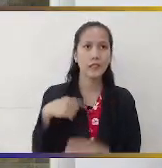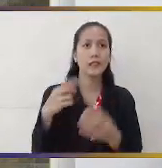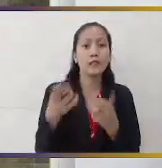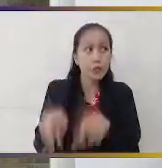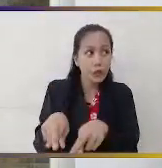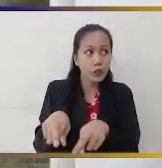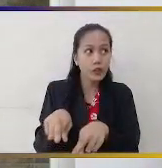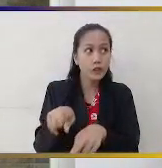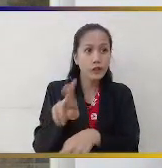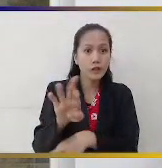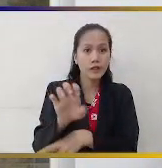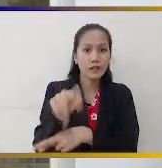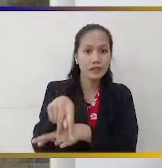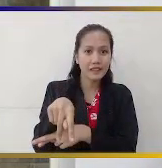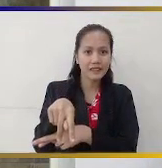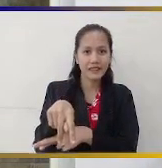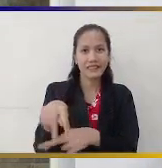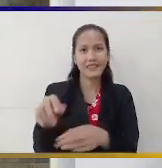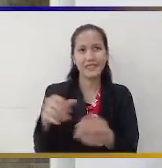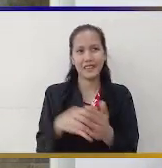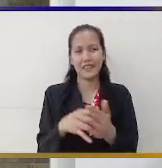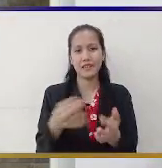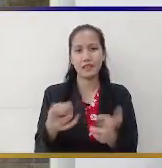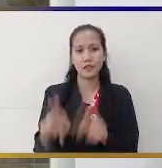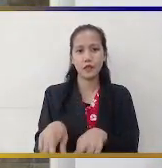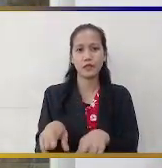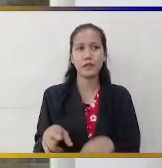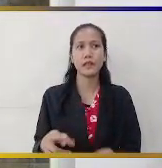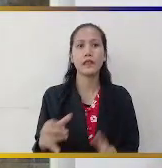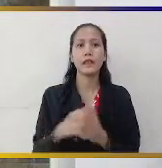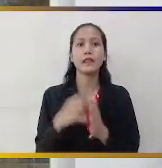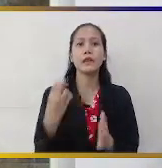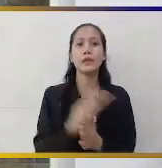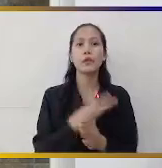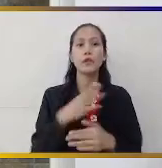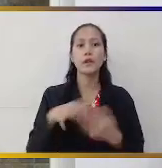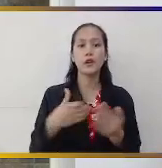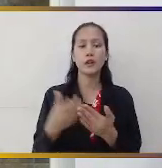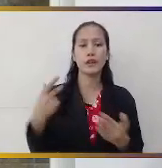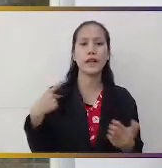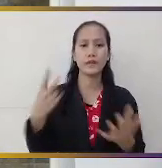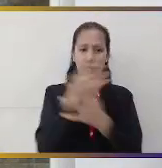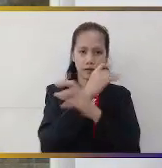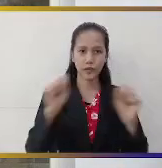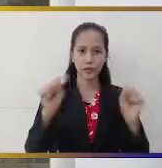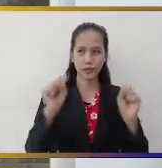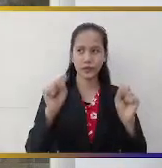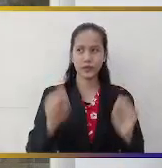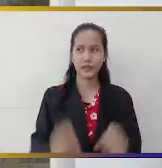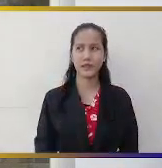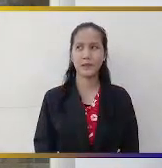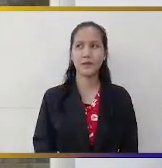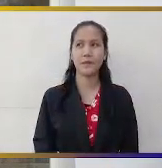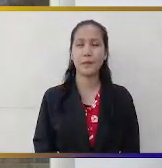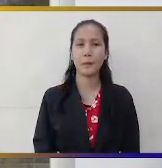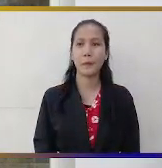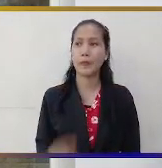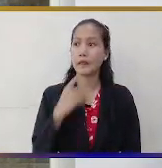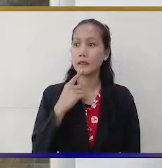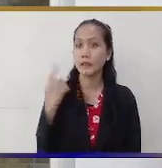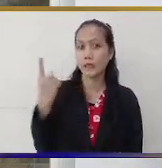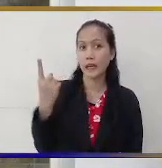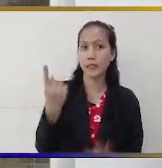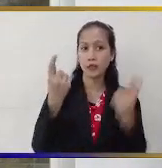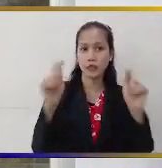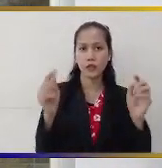church. I travel all over the world. I've traveled the United States from Maine all the way down to Sarasota, Florida,